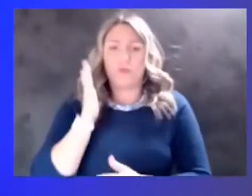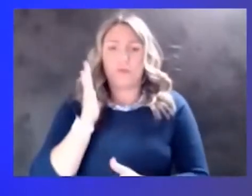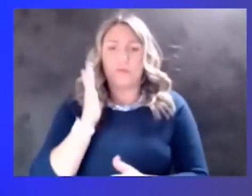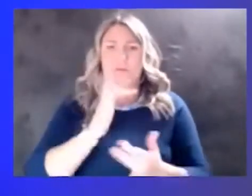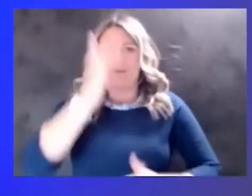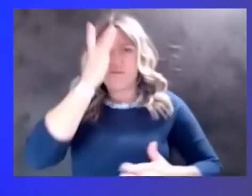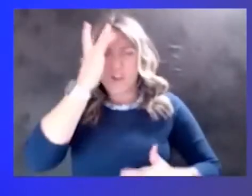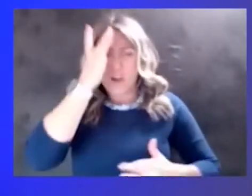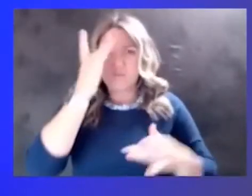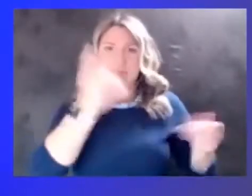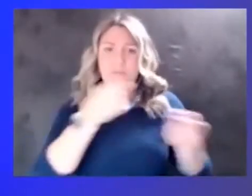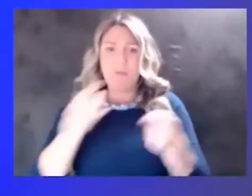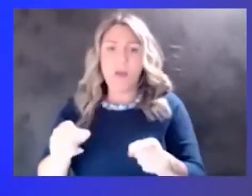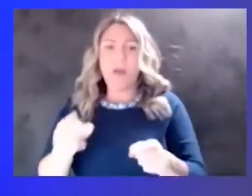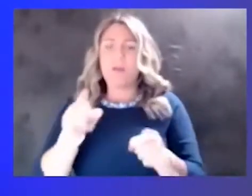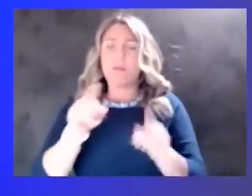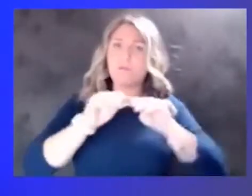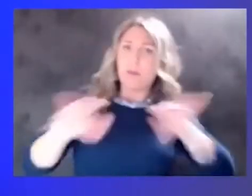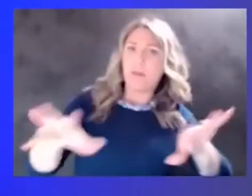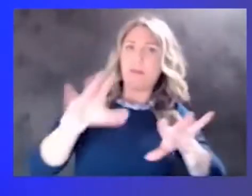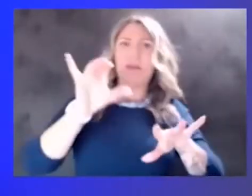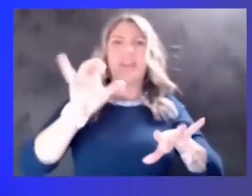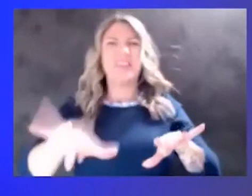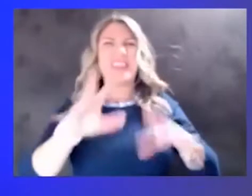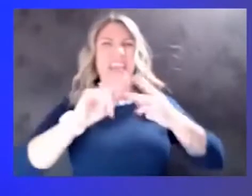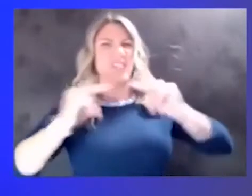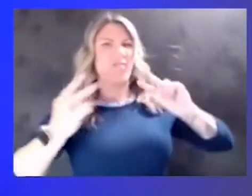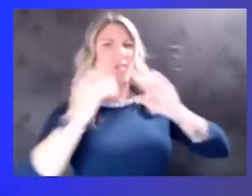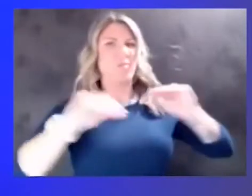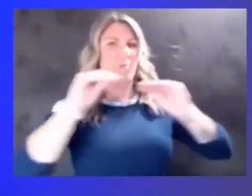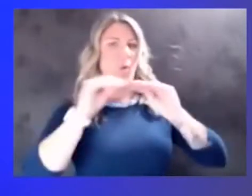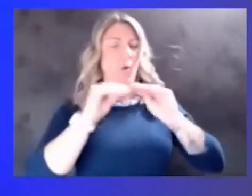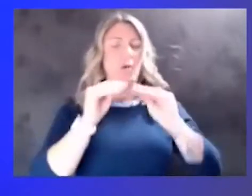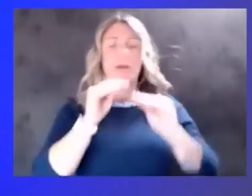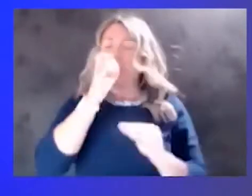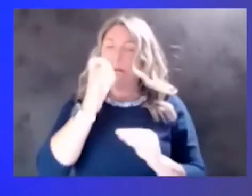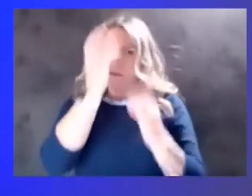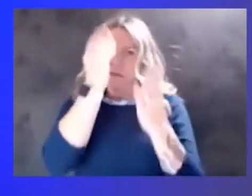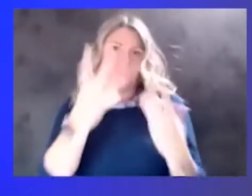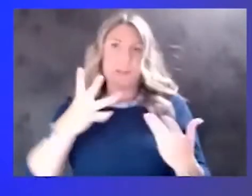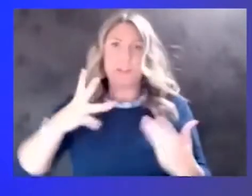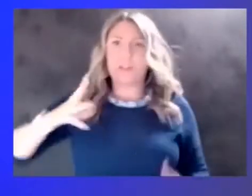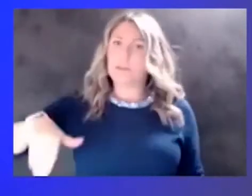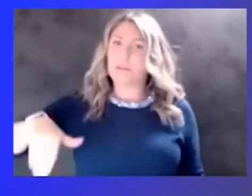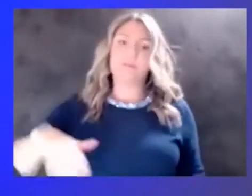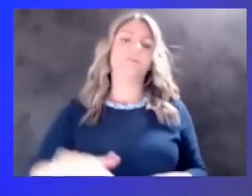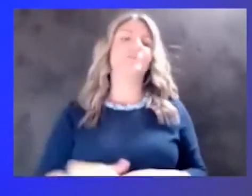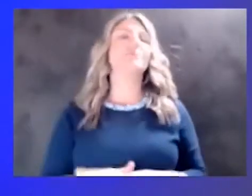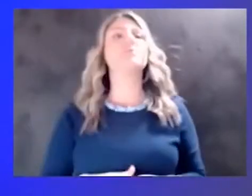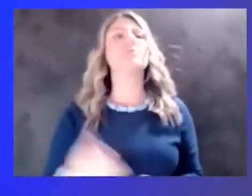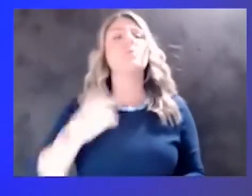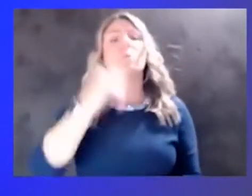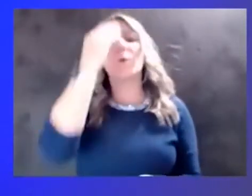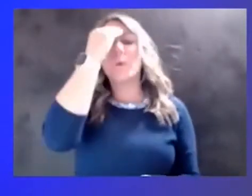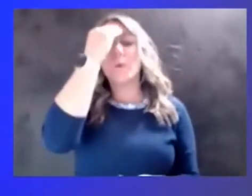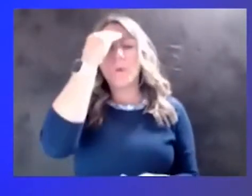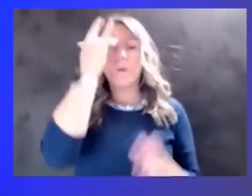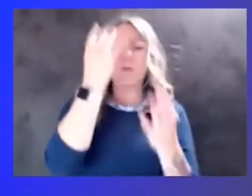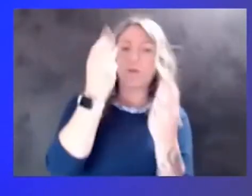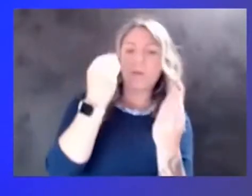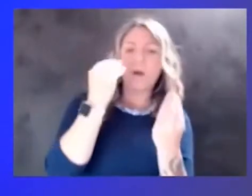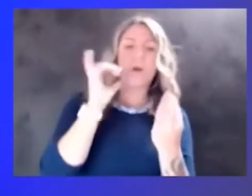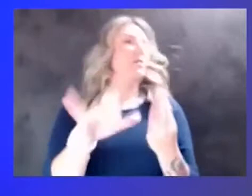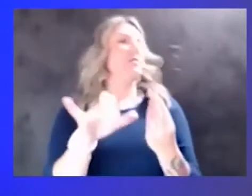around, or this variant more than that variant? We don't have that information right now. We certainly know that that was a thought for the Alpha variant early on in the